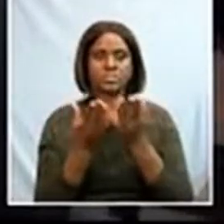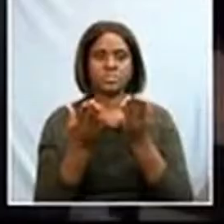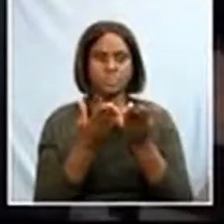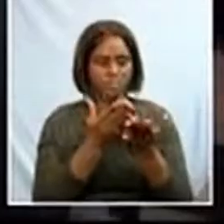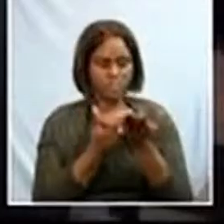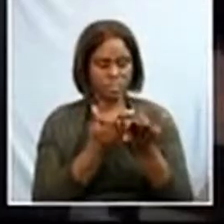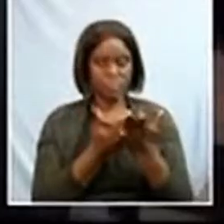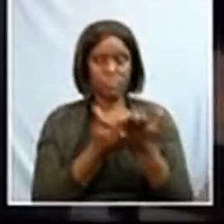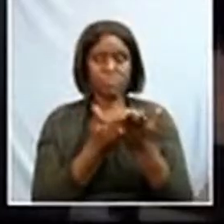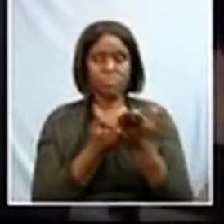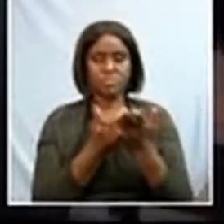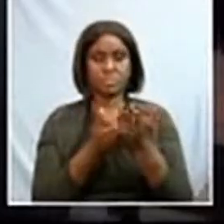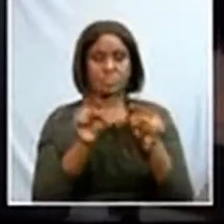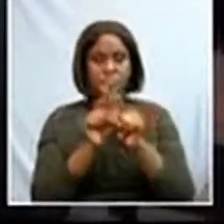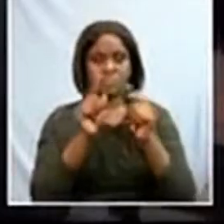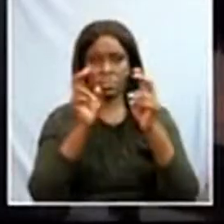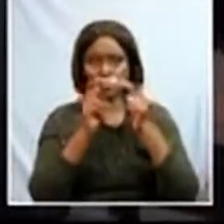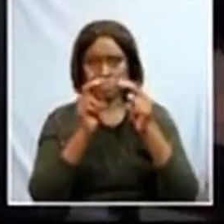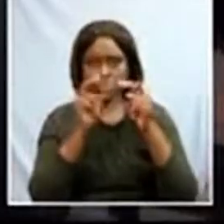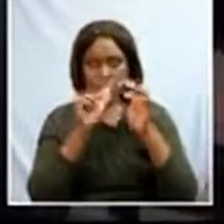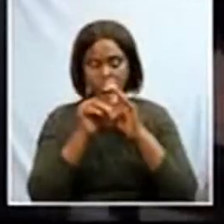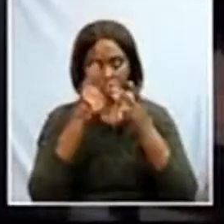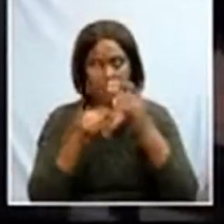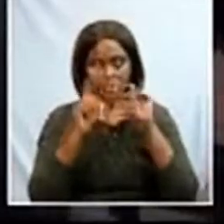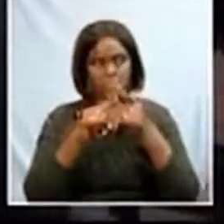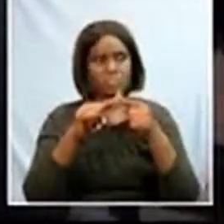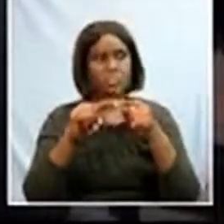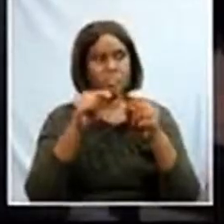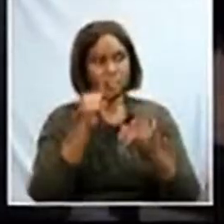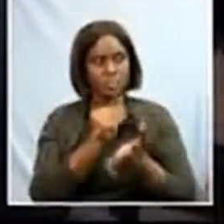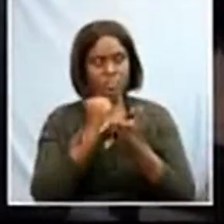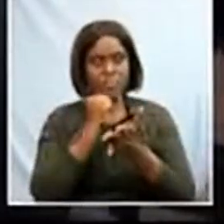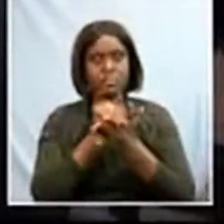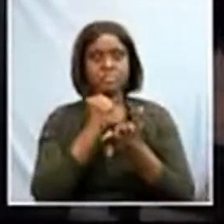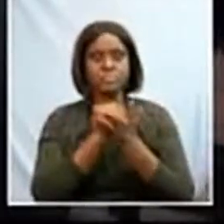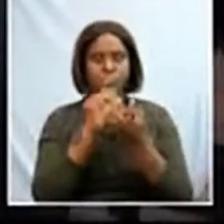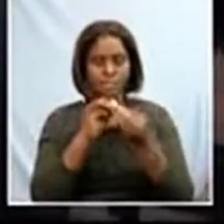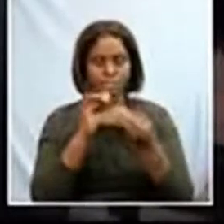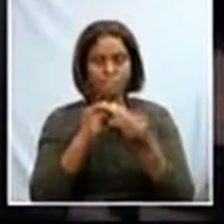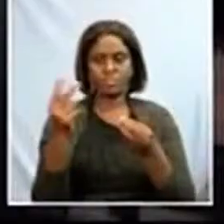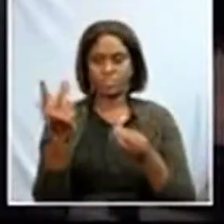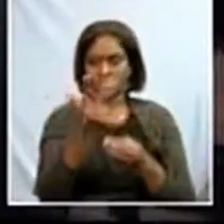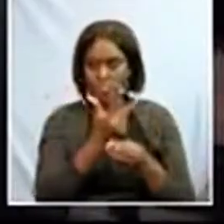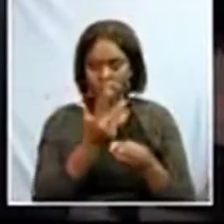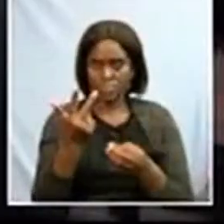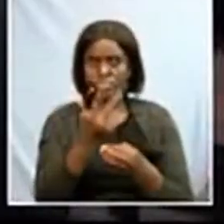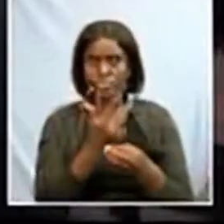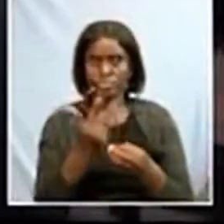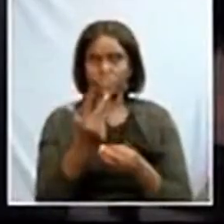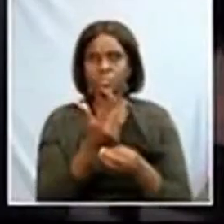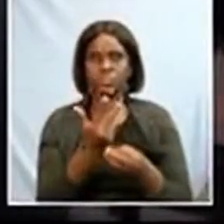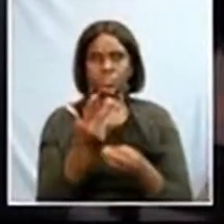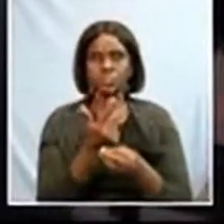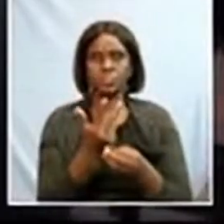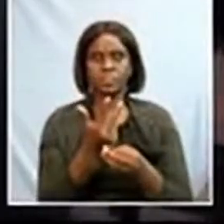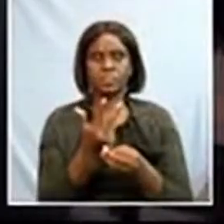on this particular contract in order to optimize the three